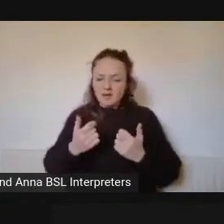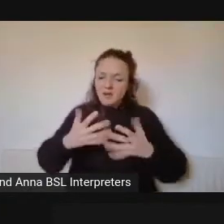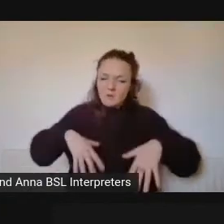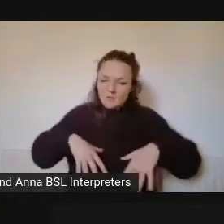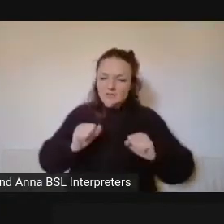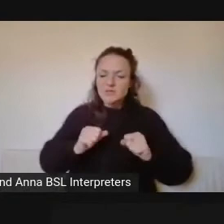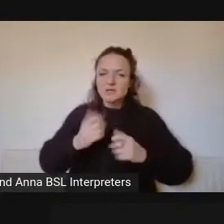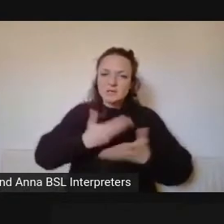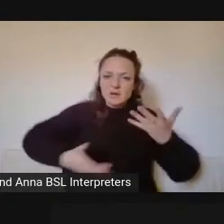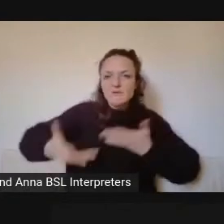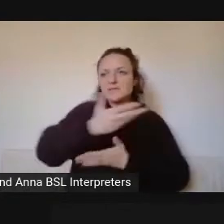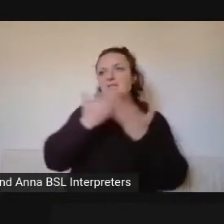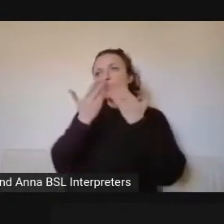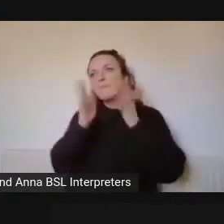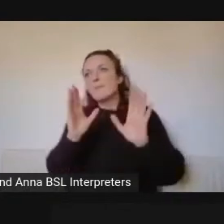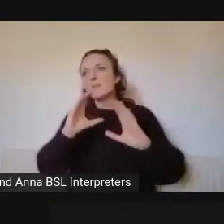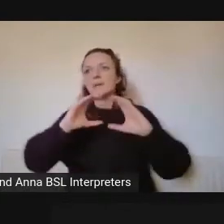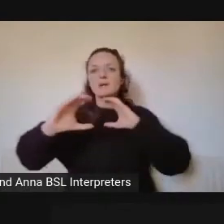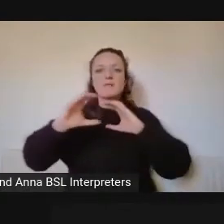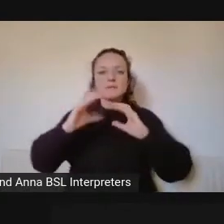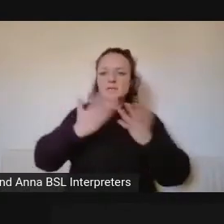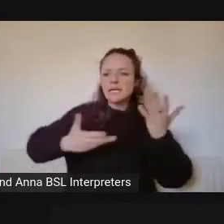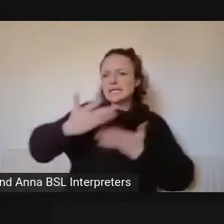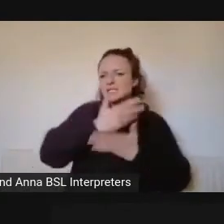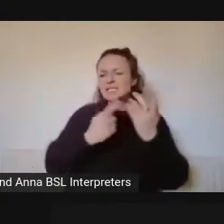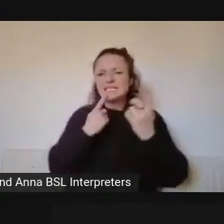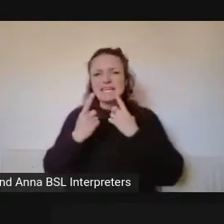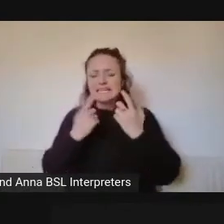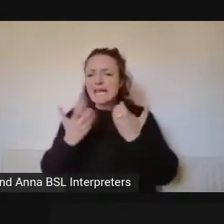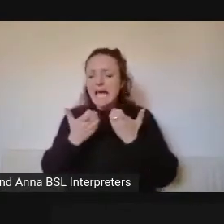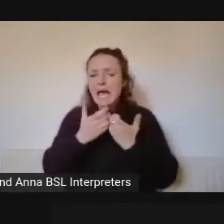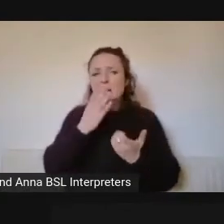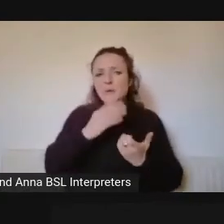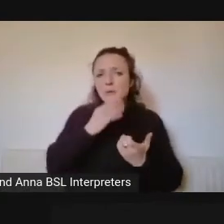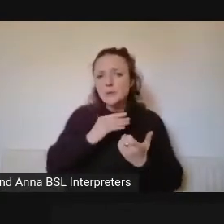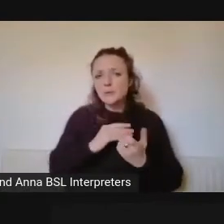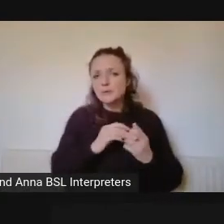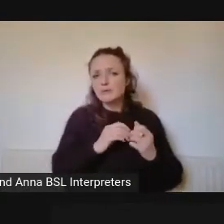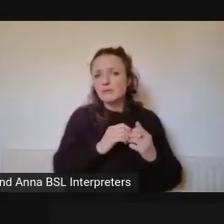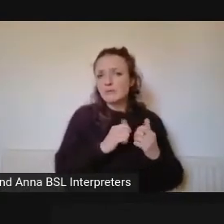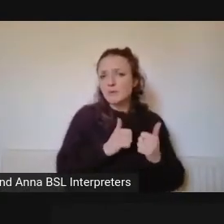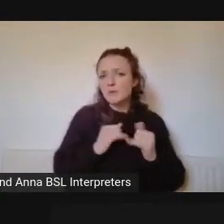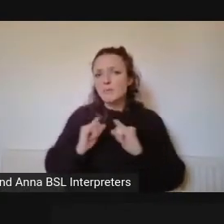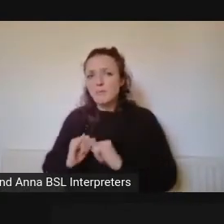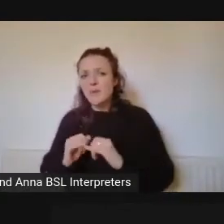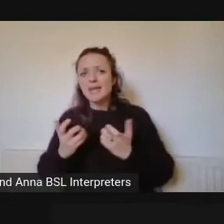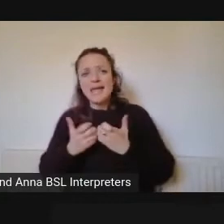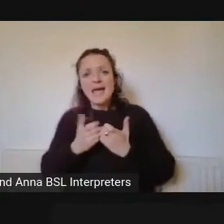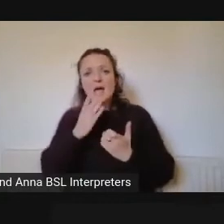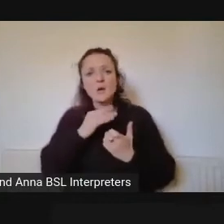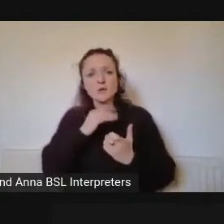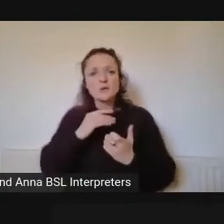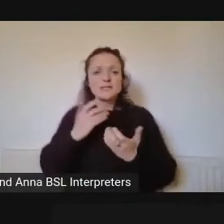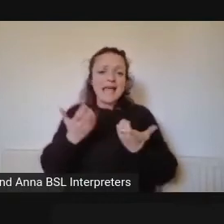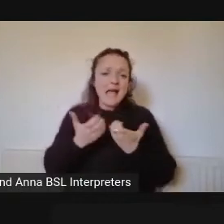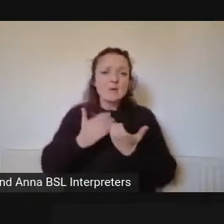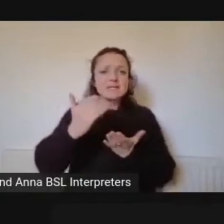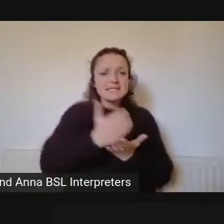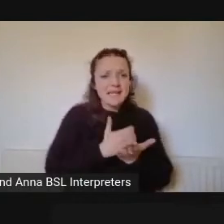have those kind of public conversations. Do you have that sense as well at this moment in time that this is